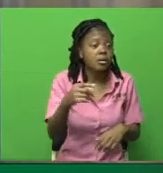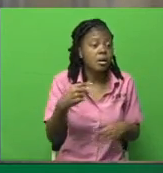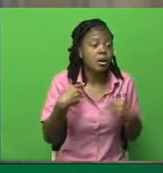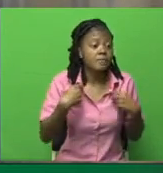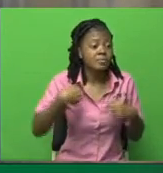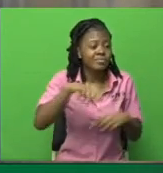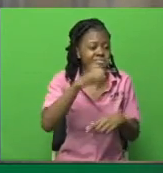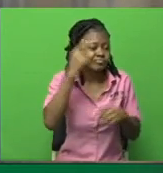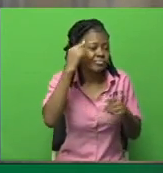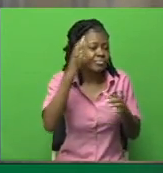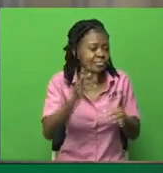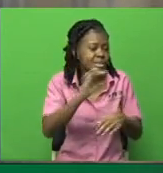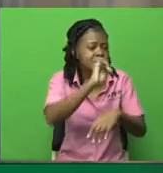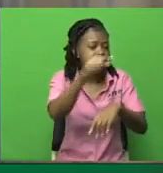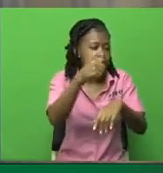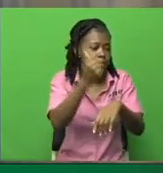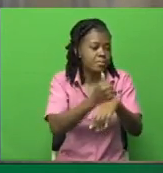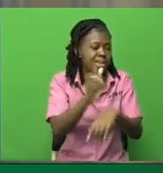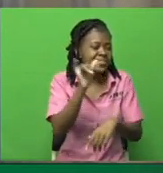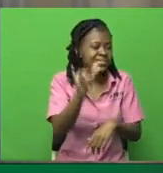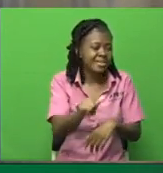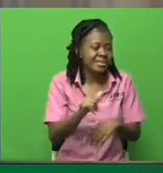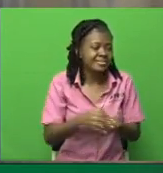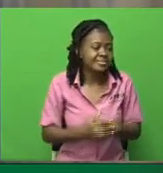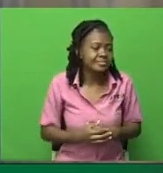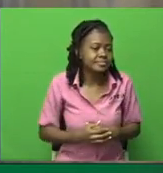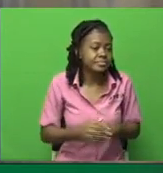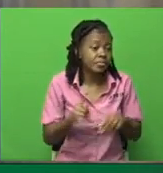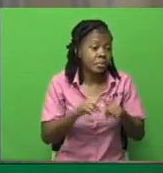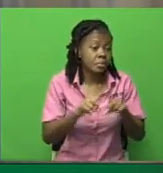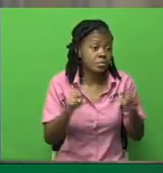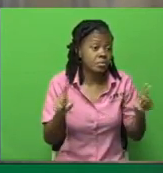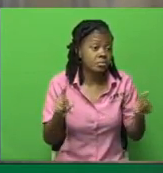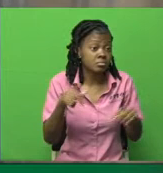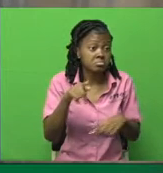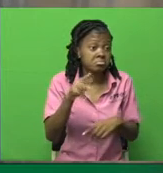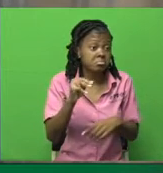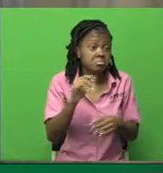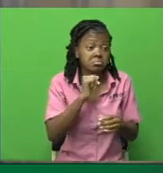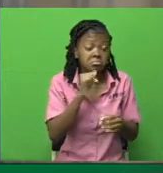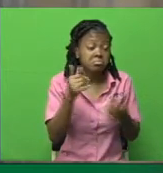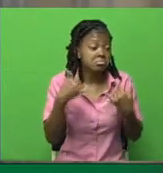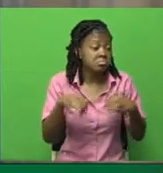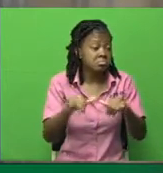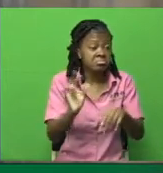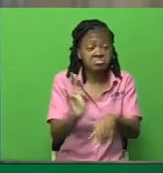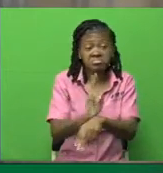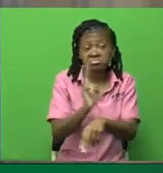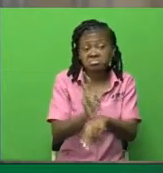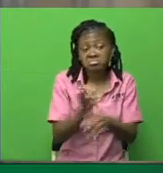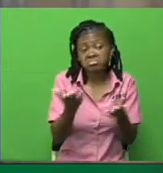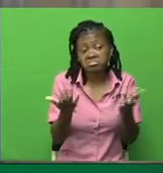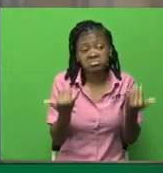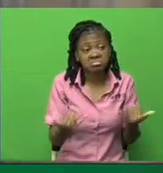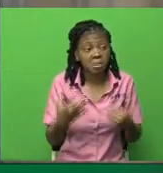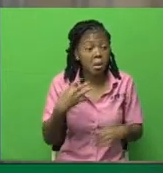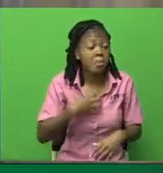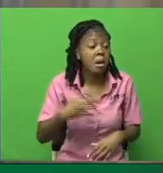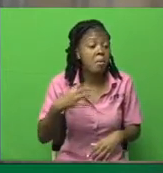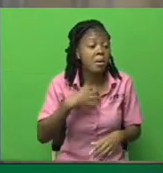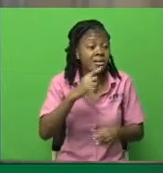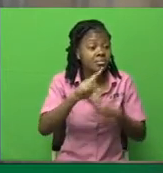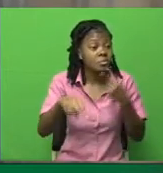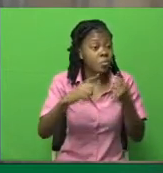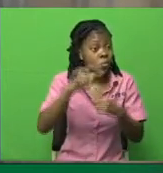however another initiative that they killed and did away wait and then now comes to cry about the subsidity without